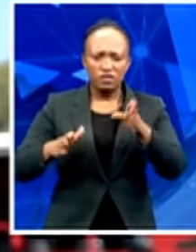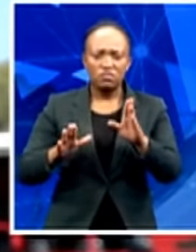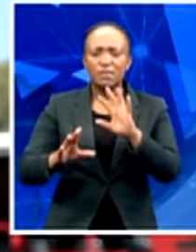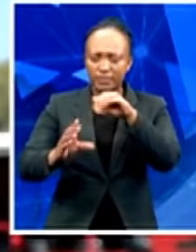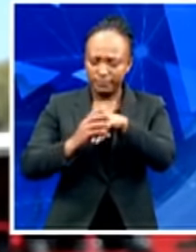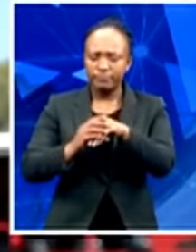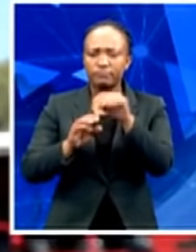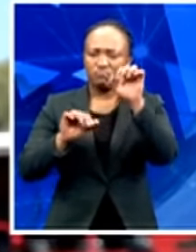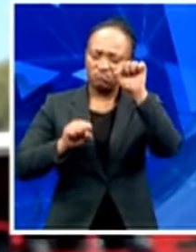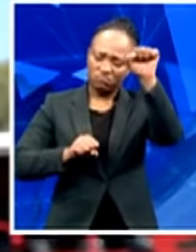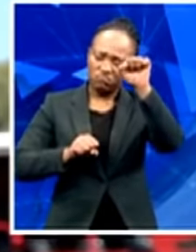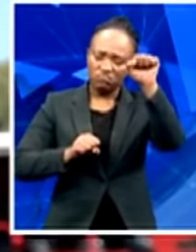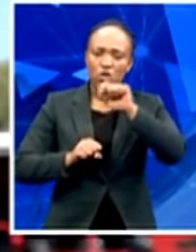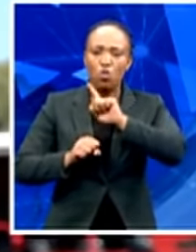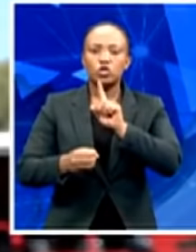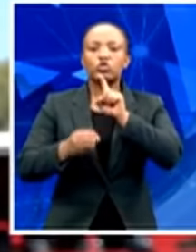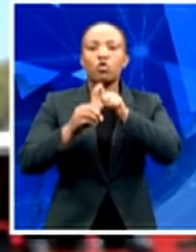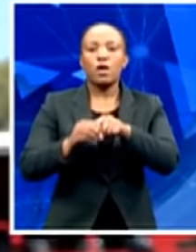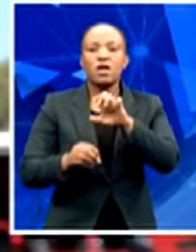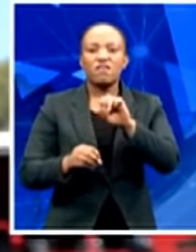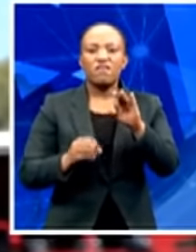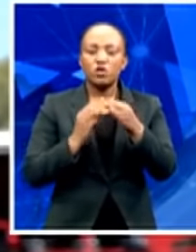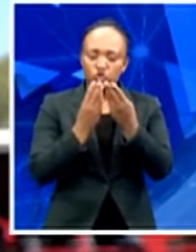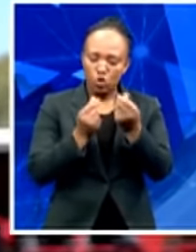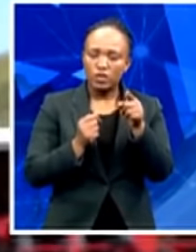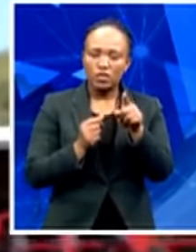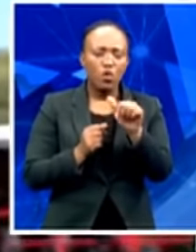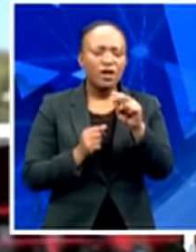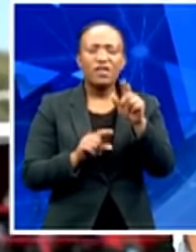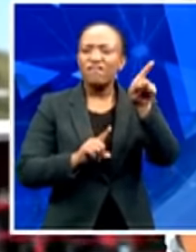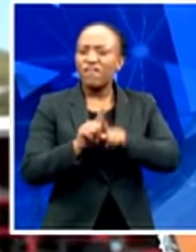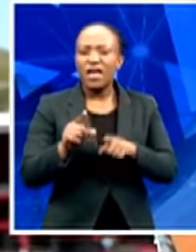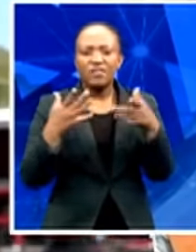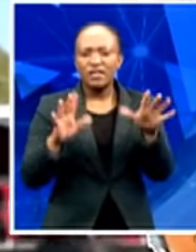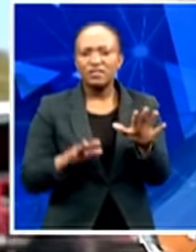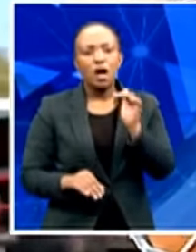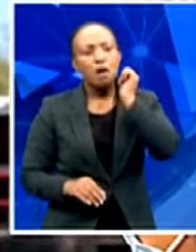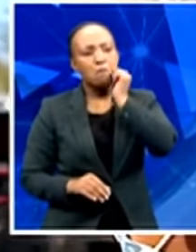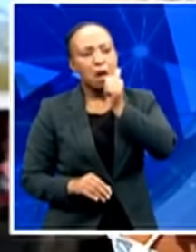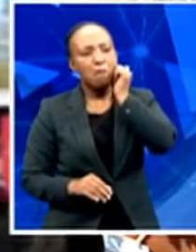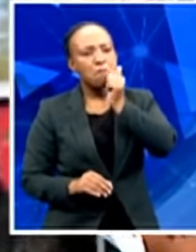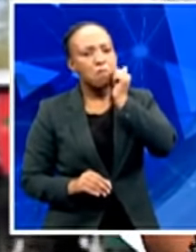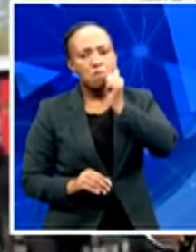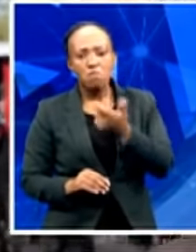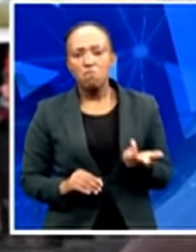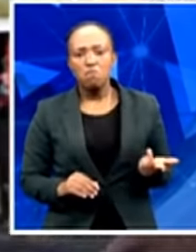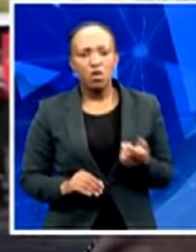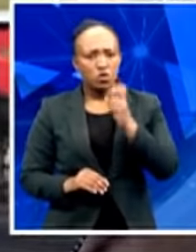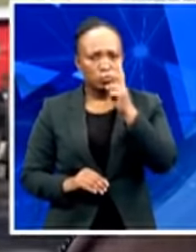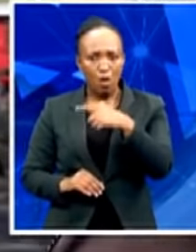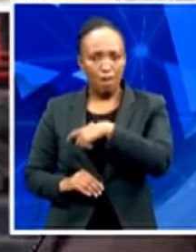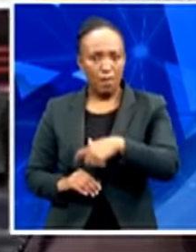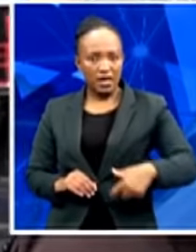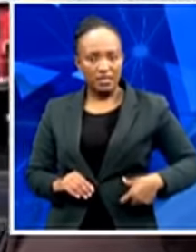to this country. The ANC, they failed their apologies. You can see even now. Their president is captured by the Stellenbosch boys. He